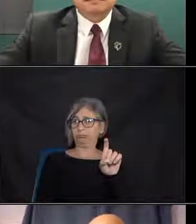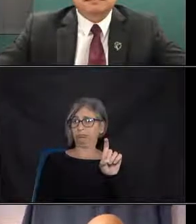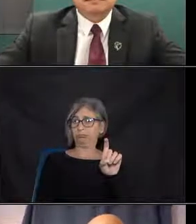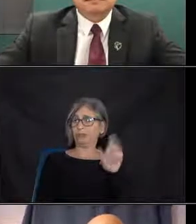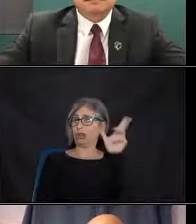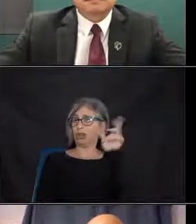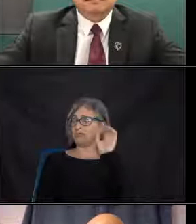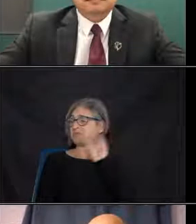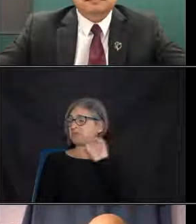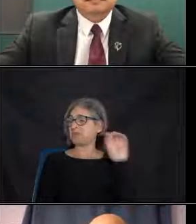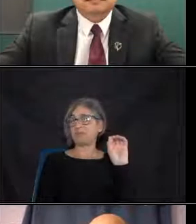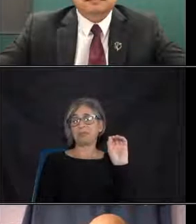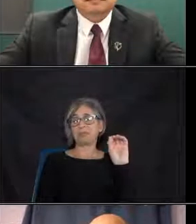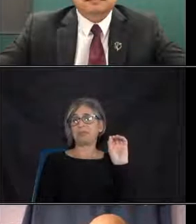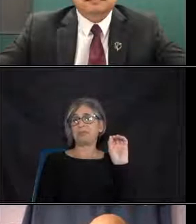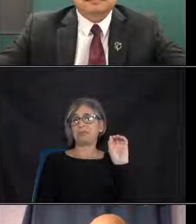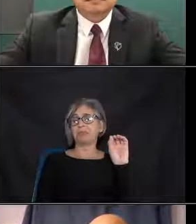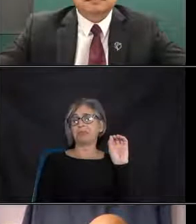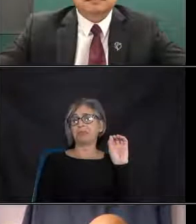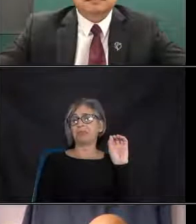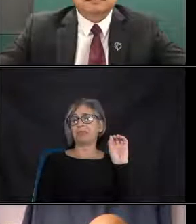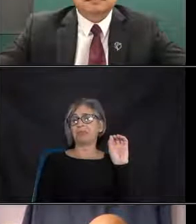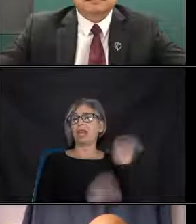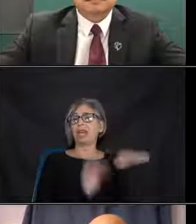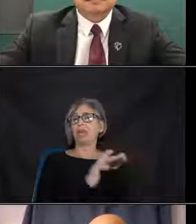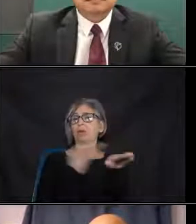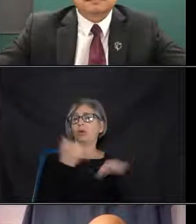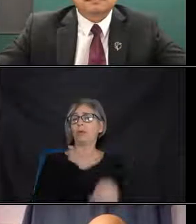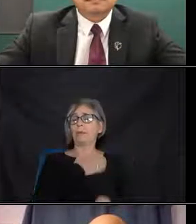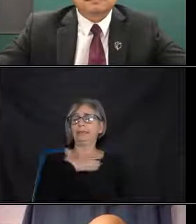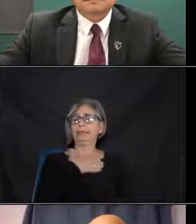Hearing none, may I have a roll call, please?